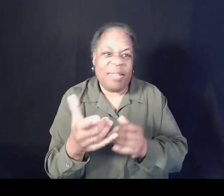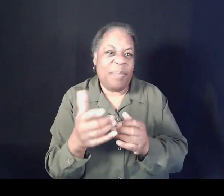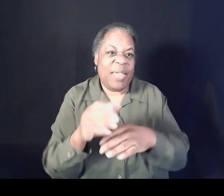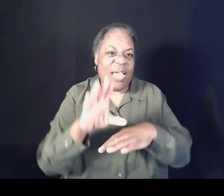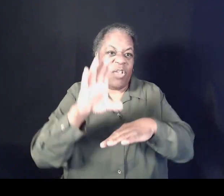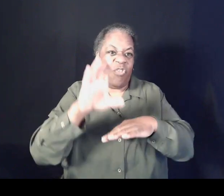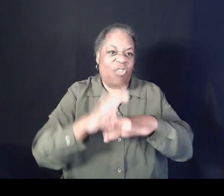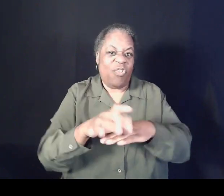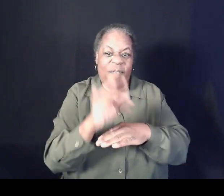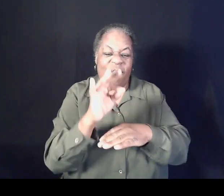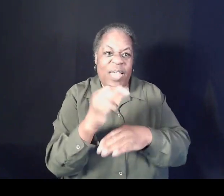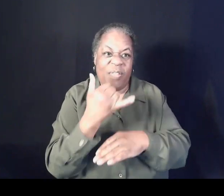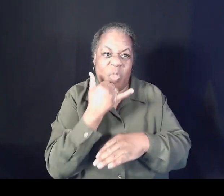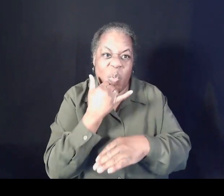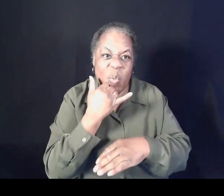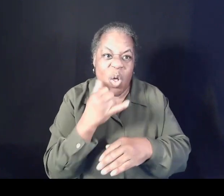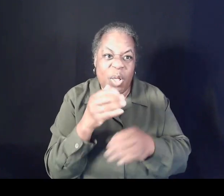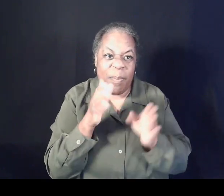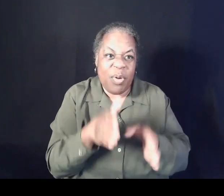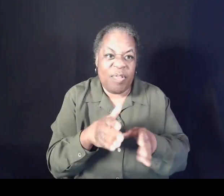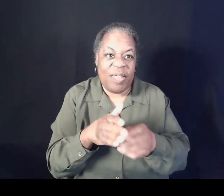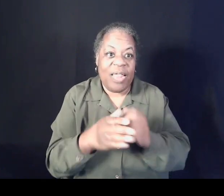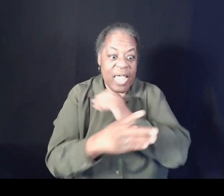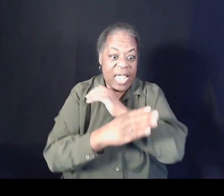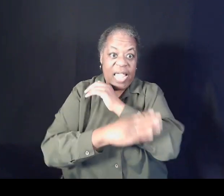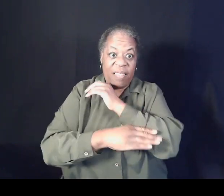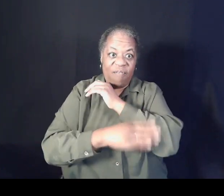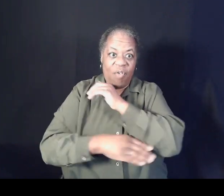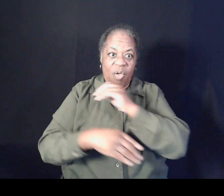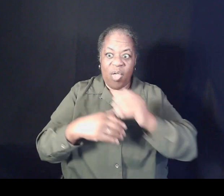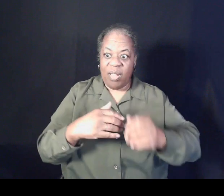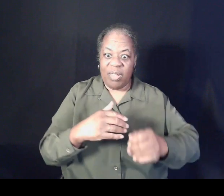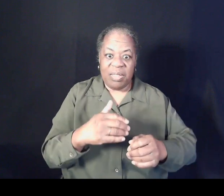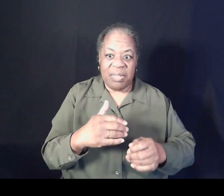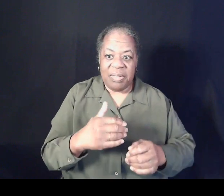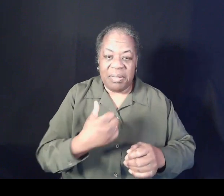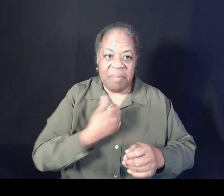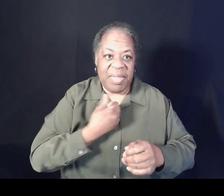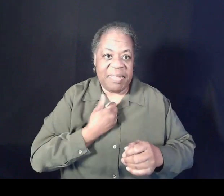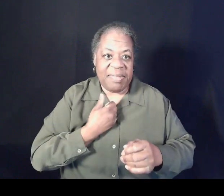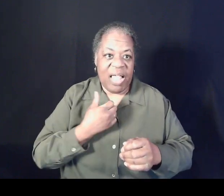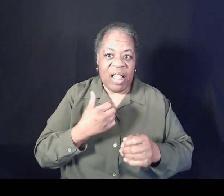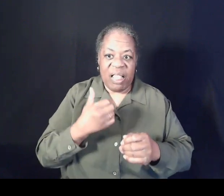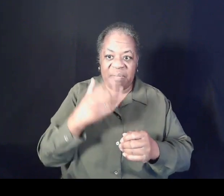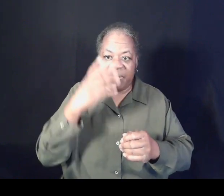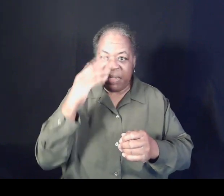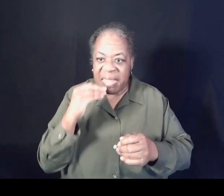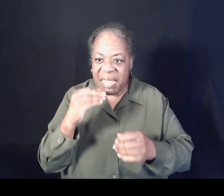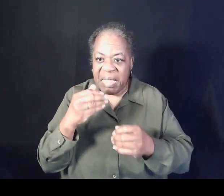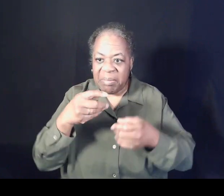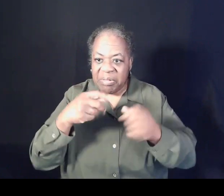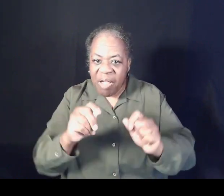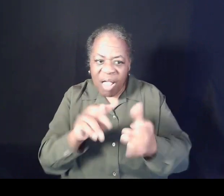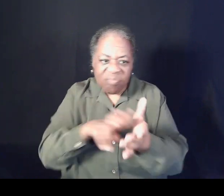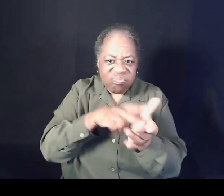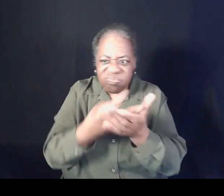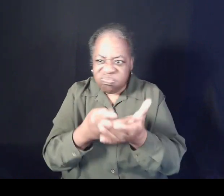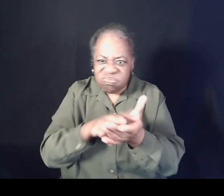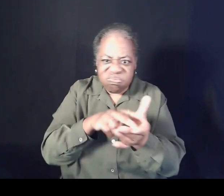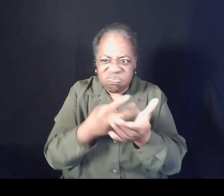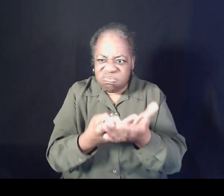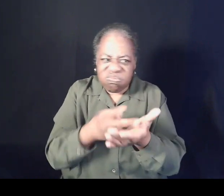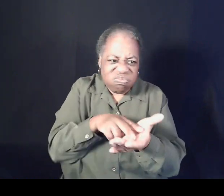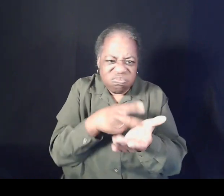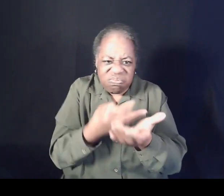in the fall, I found myself losing sleep over this, literally. Now, what if we get this wrong? What if we get charmed by